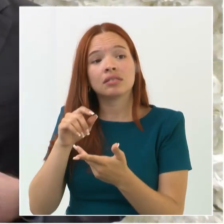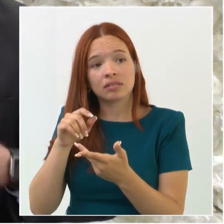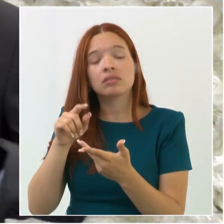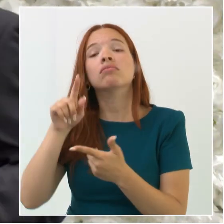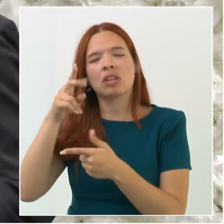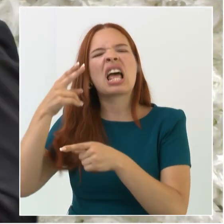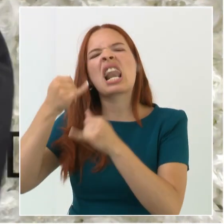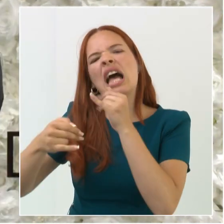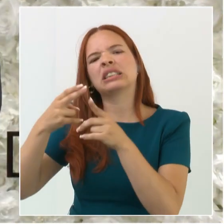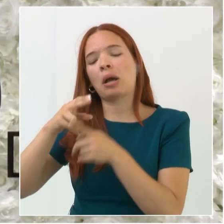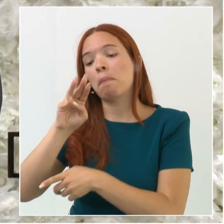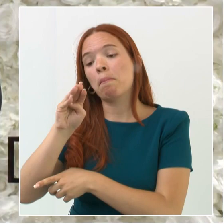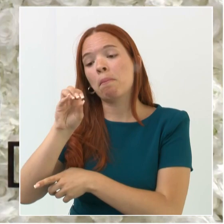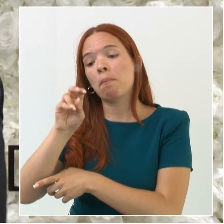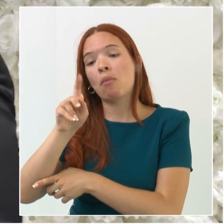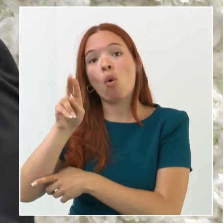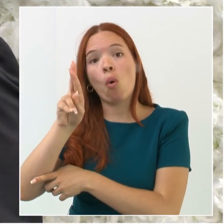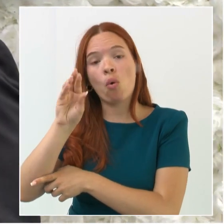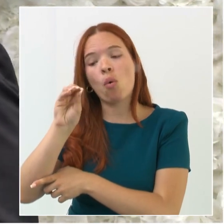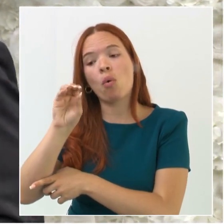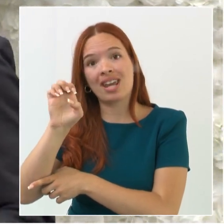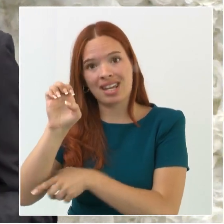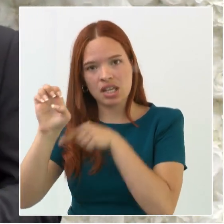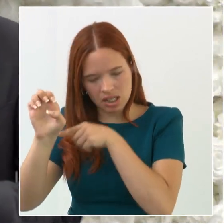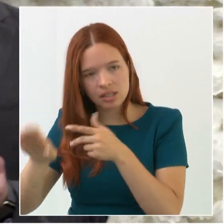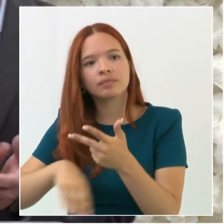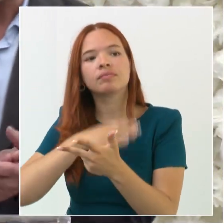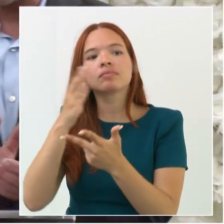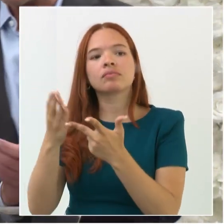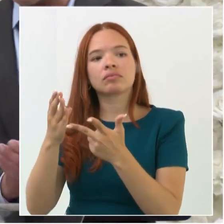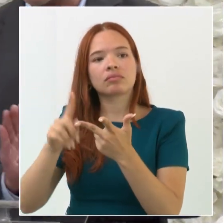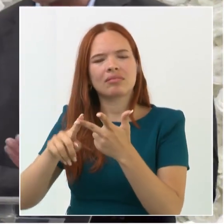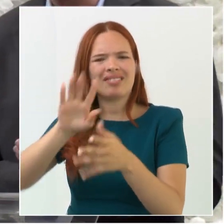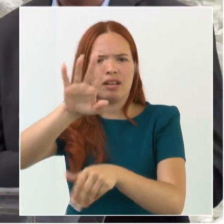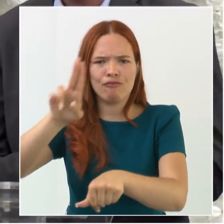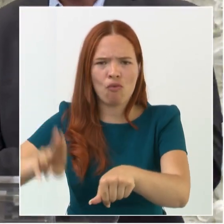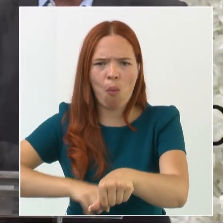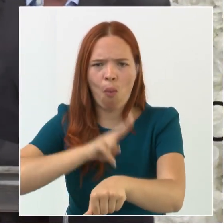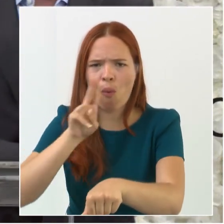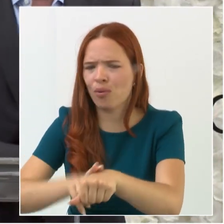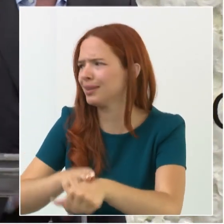guest, Mayor Muriel Bowser. So thank you so much.